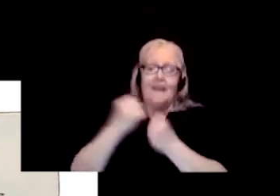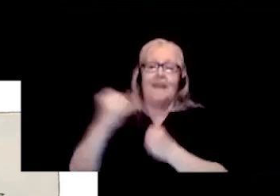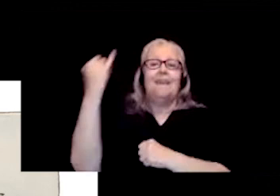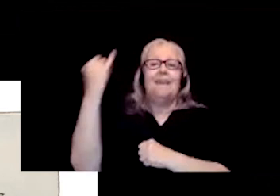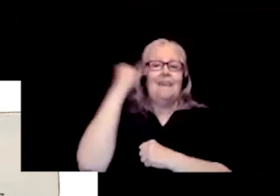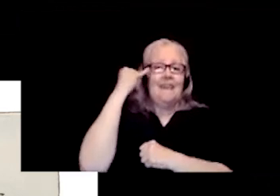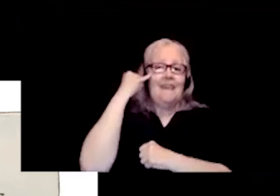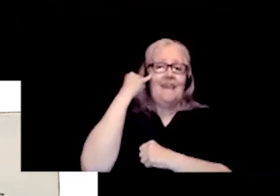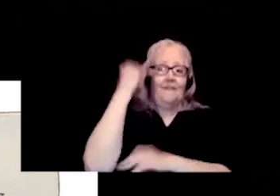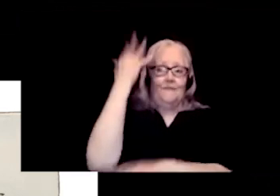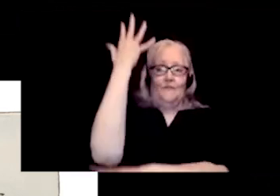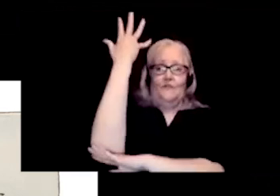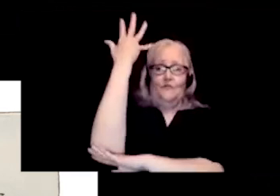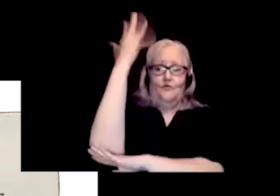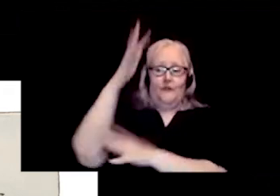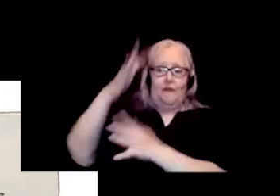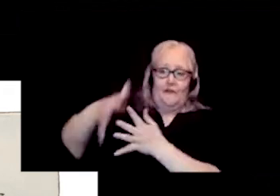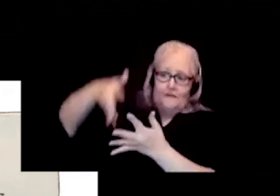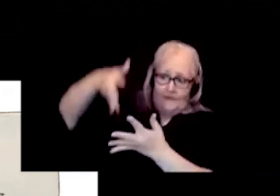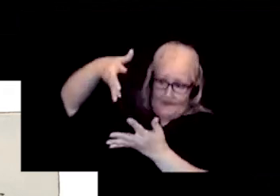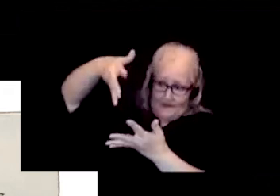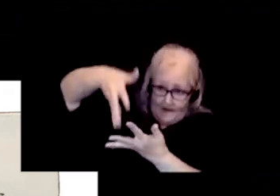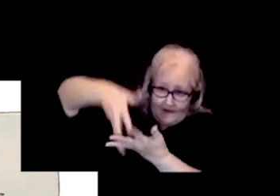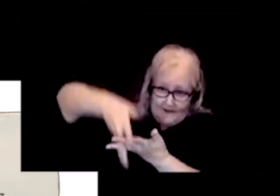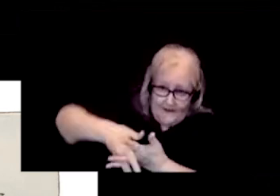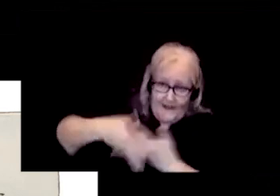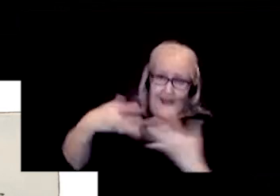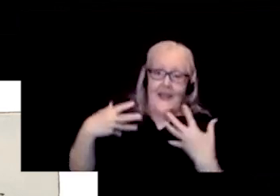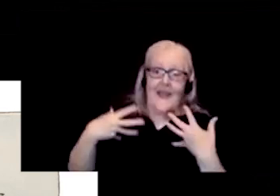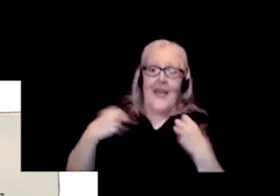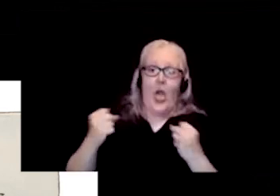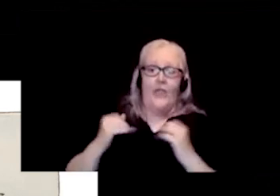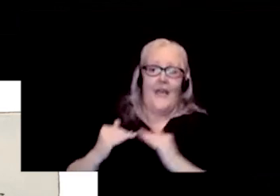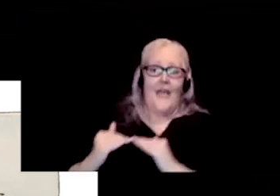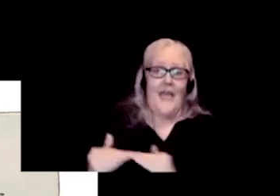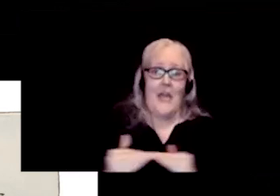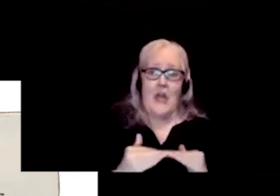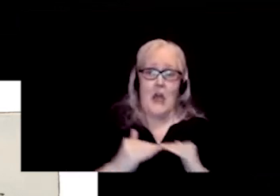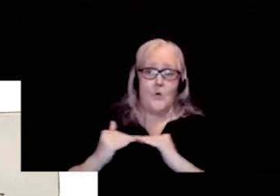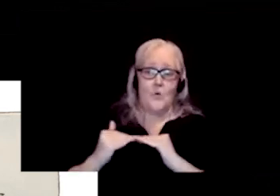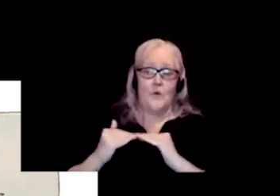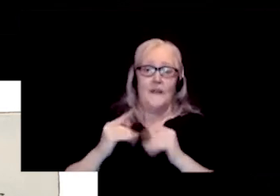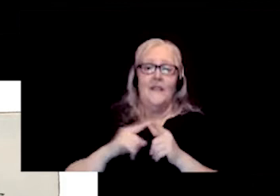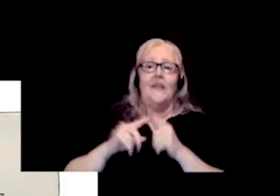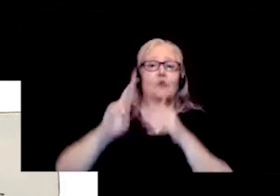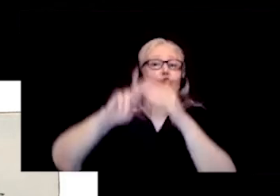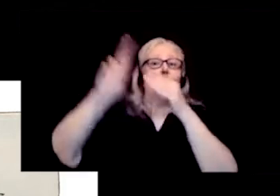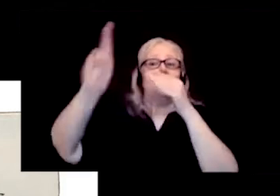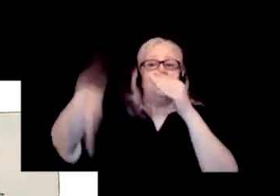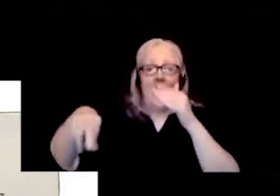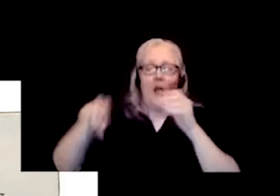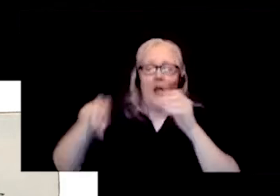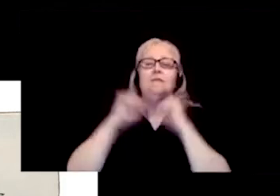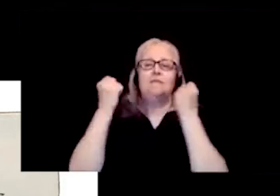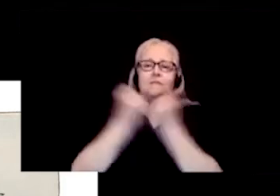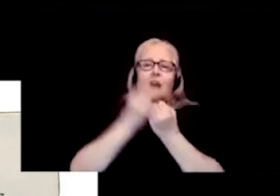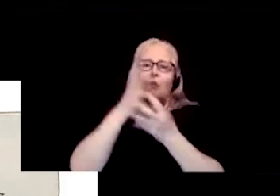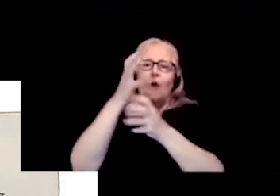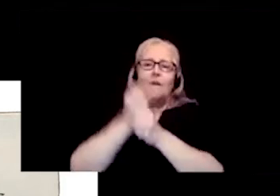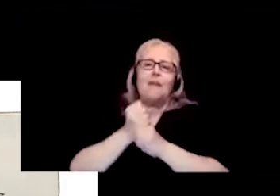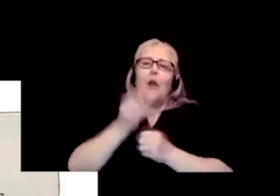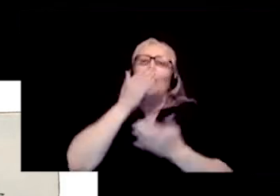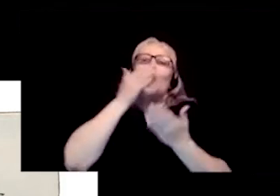health equity, the end result is a society that is nourished, cared for, and capable